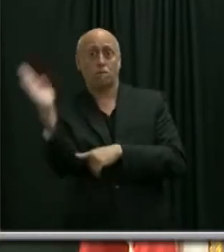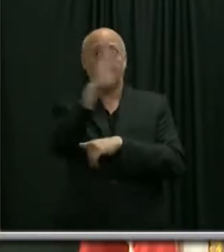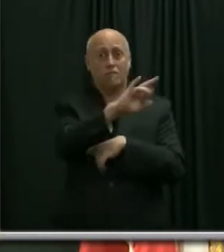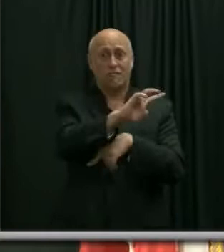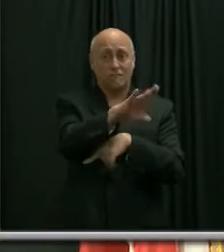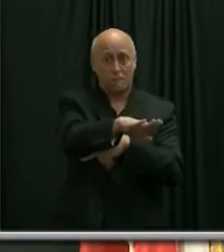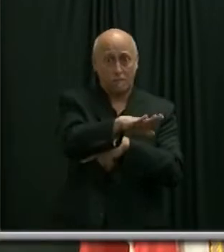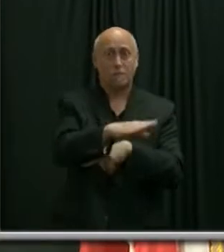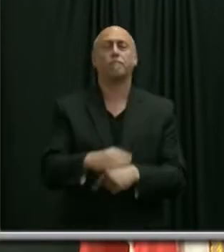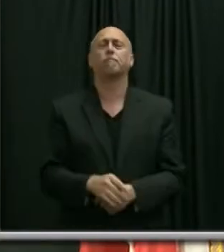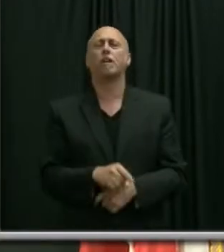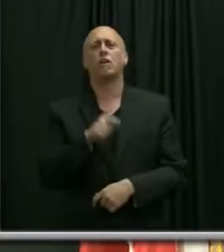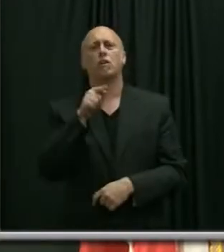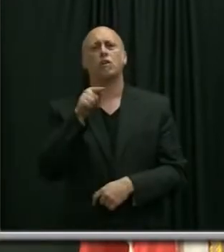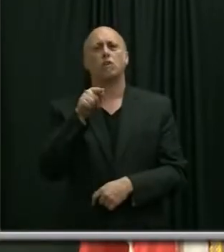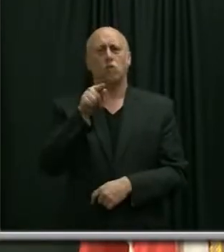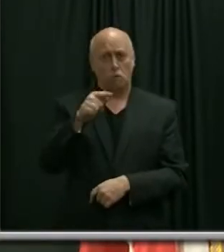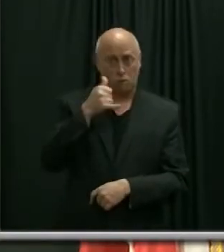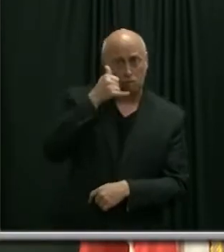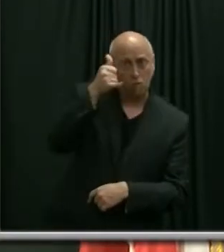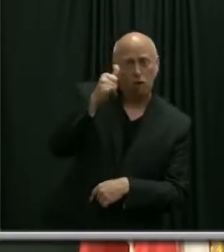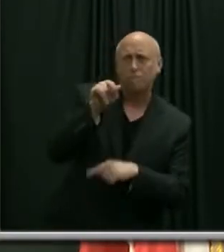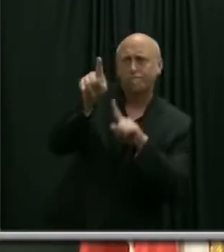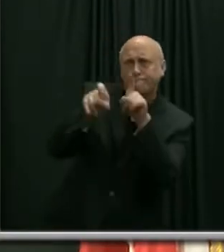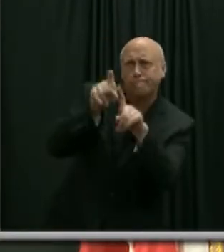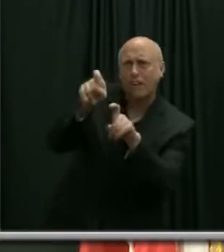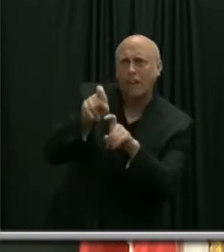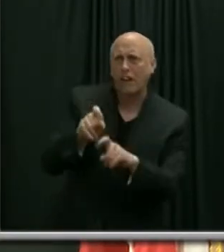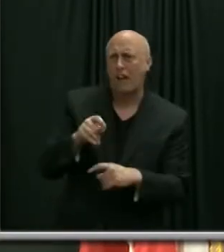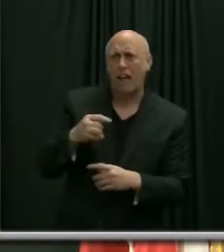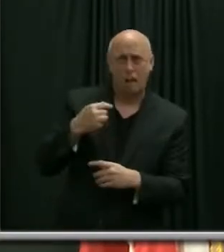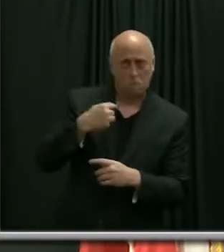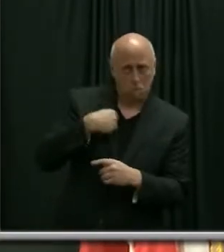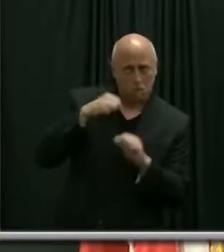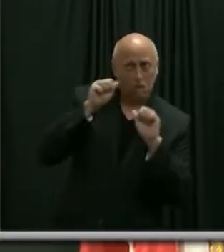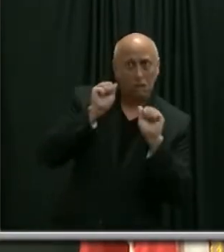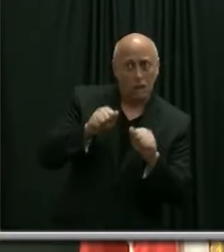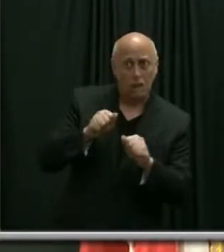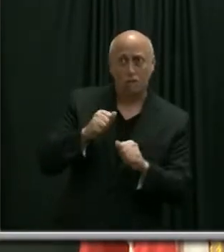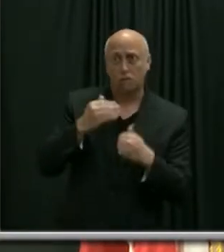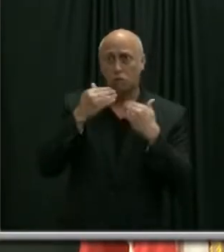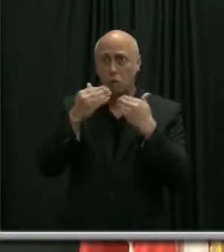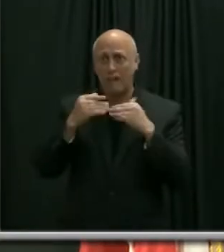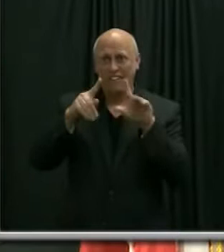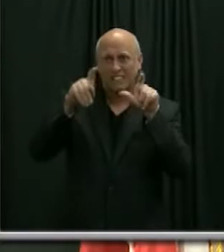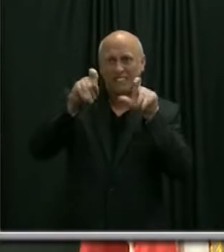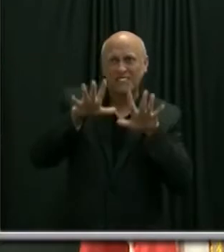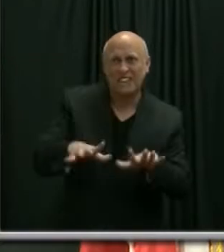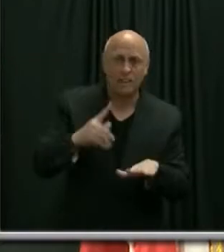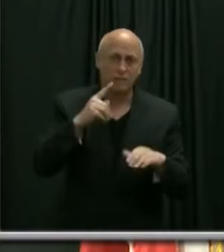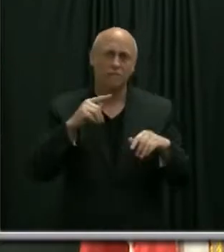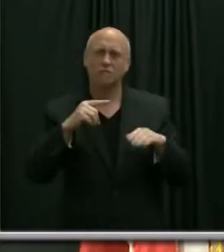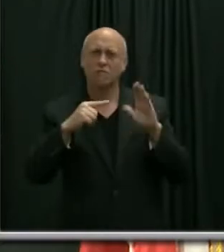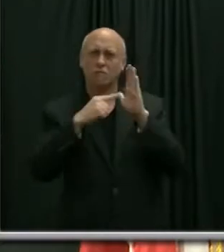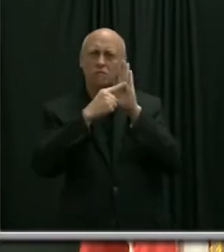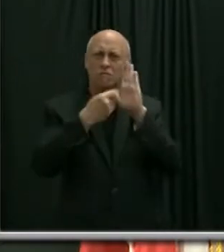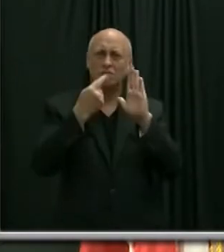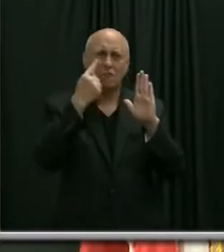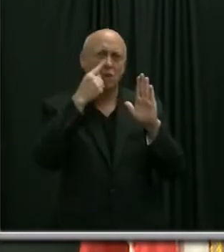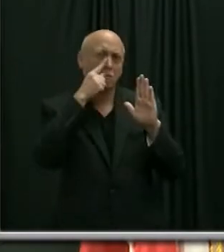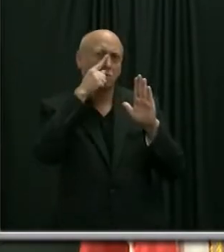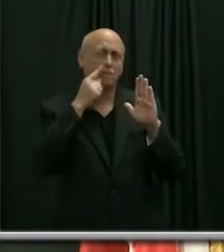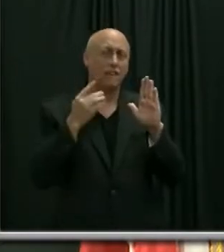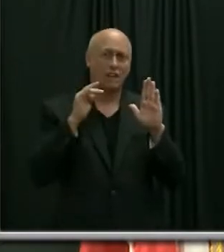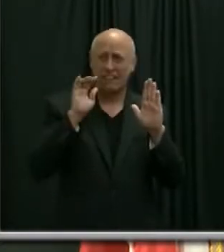we will determine if you need an additional screening. And if you do, our operators who are healthcare providers will refer